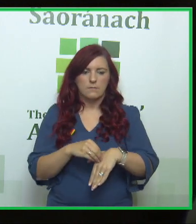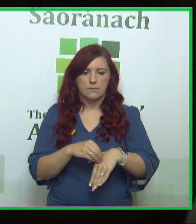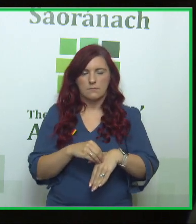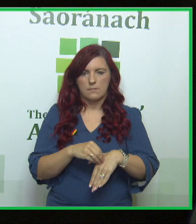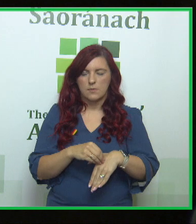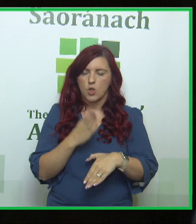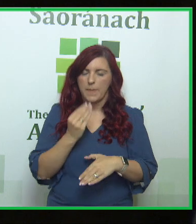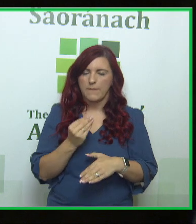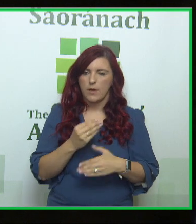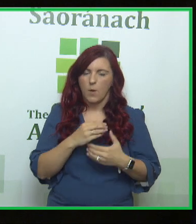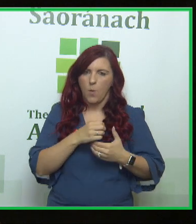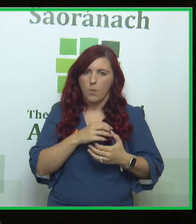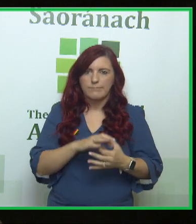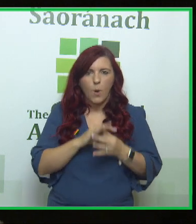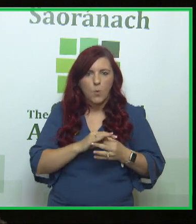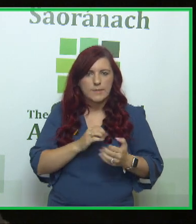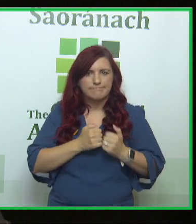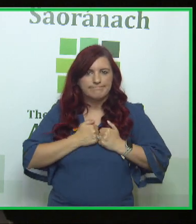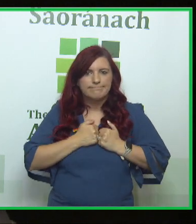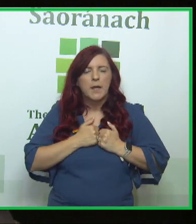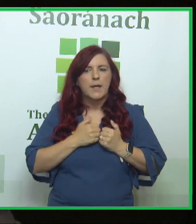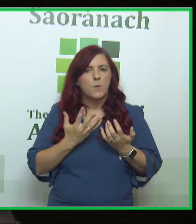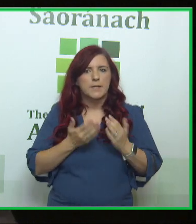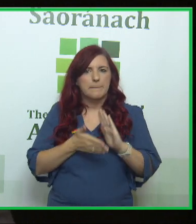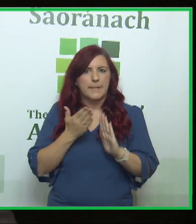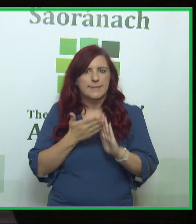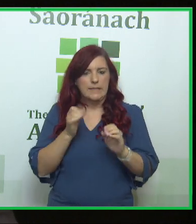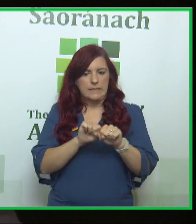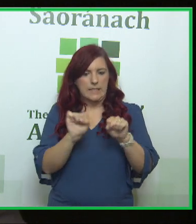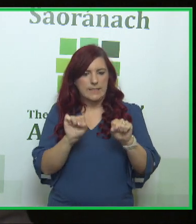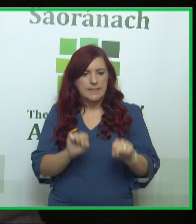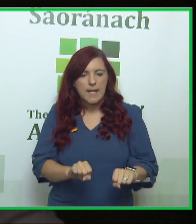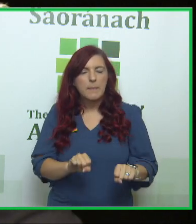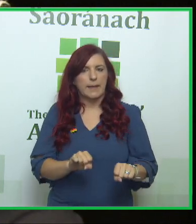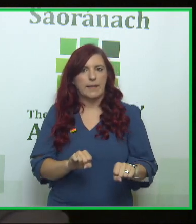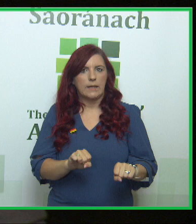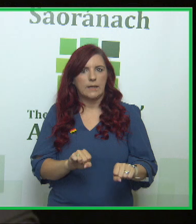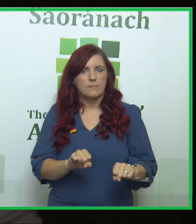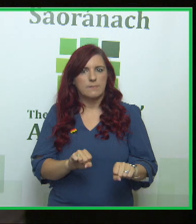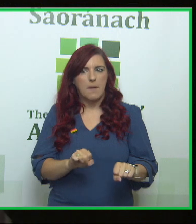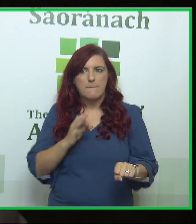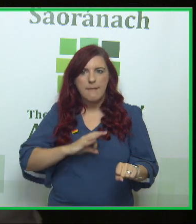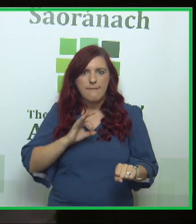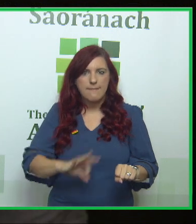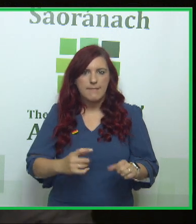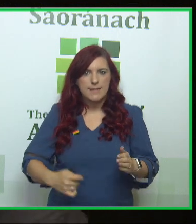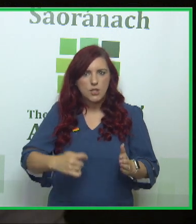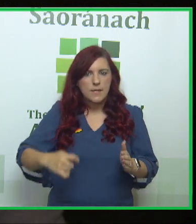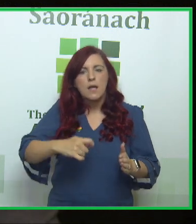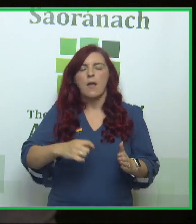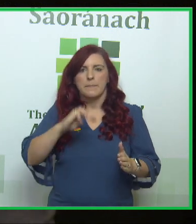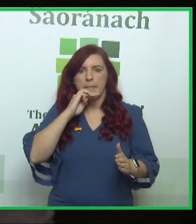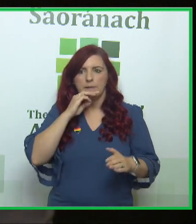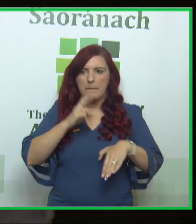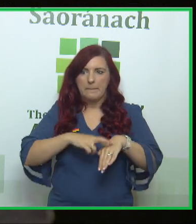to my heart. It's building systemic capital to advance addiction recovery in Ireland. And in doing that, I'm going to tell